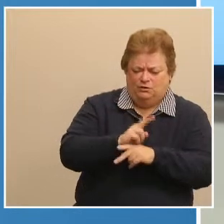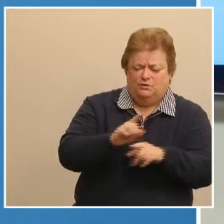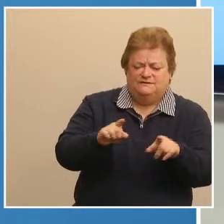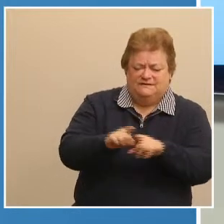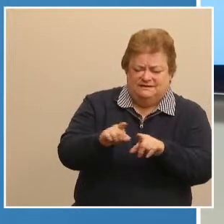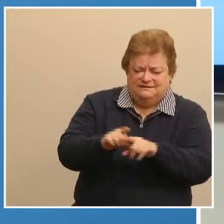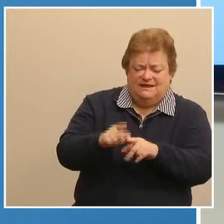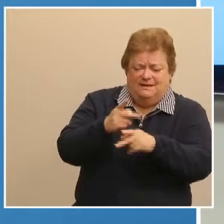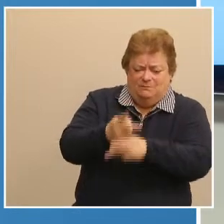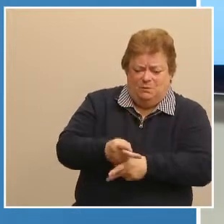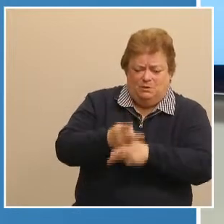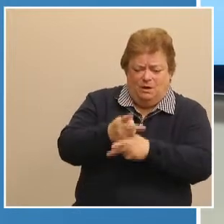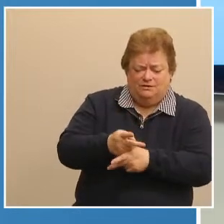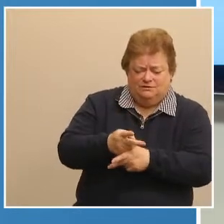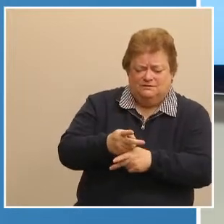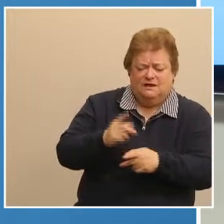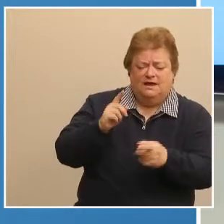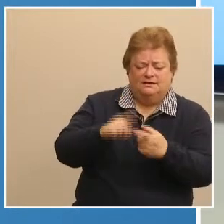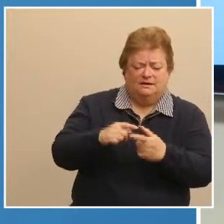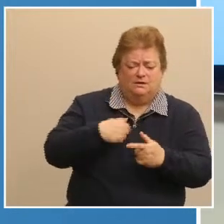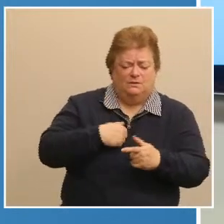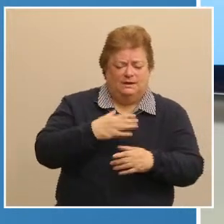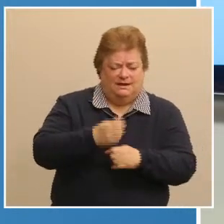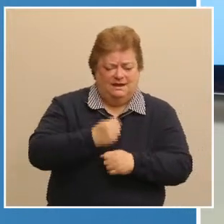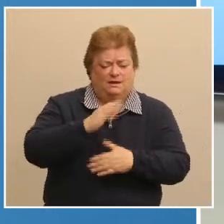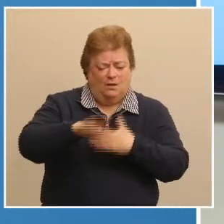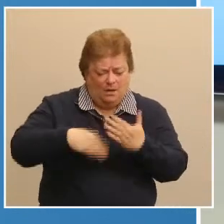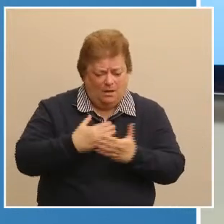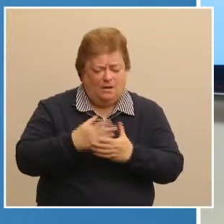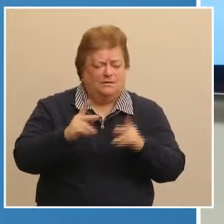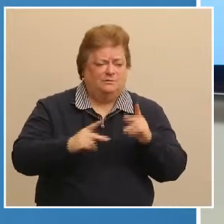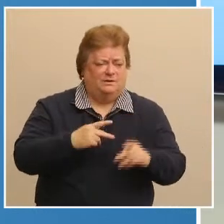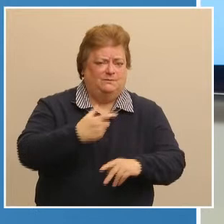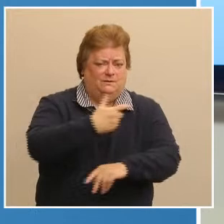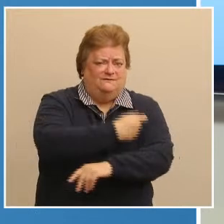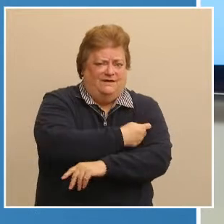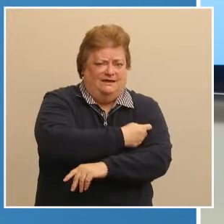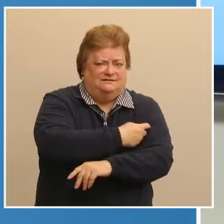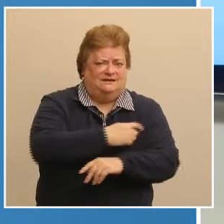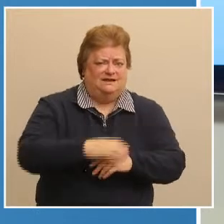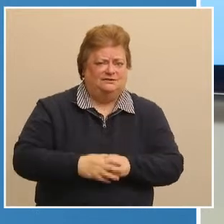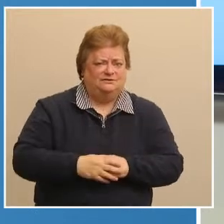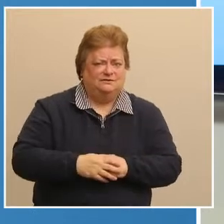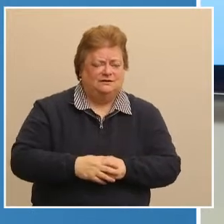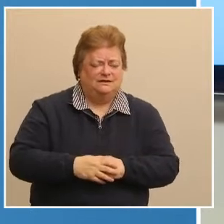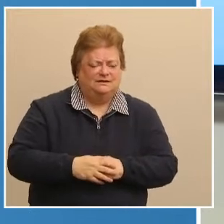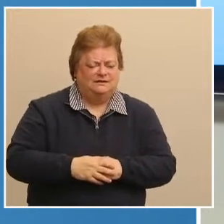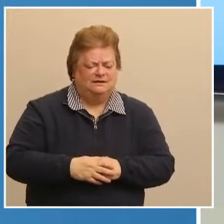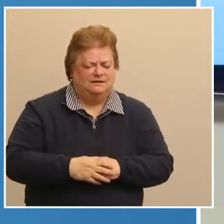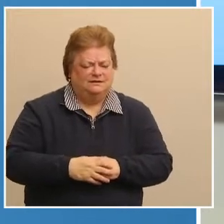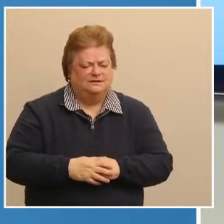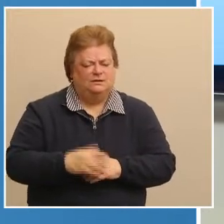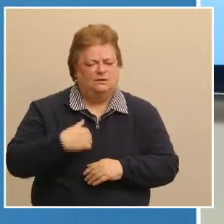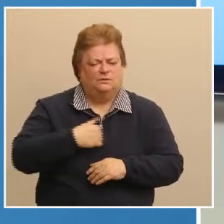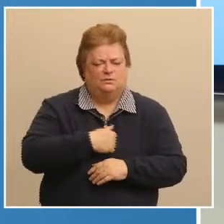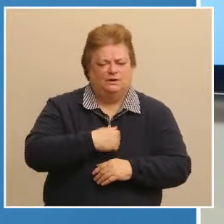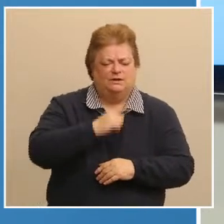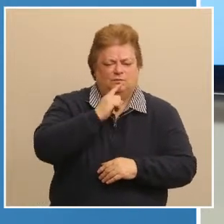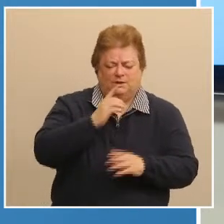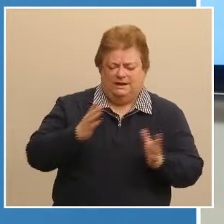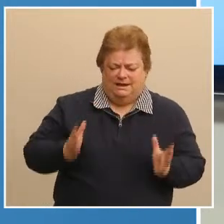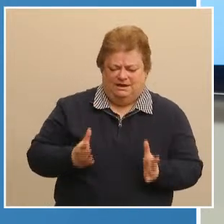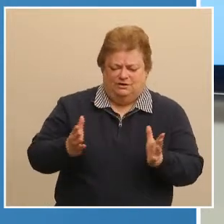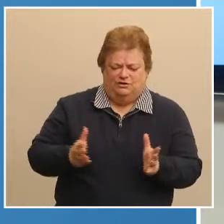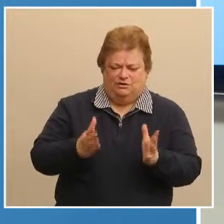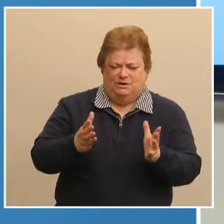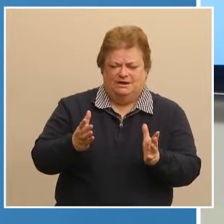precautions until we get more individuals vaccinated and reach that level. We would really